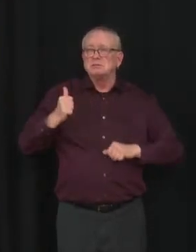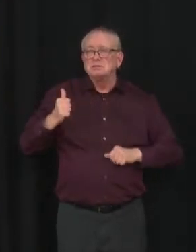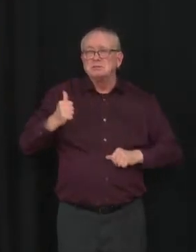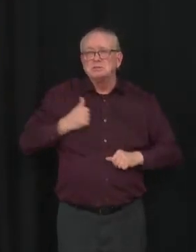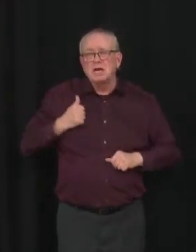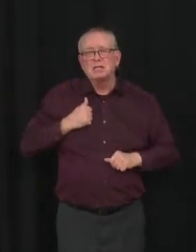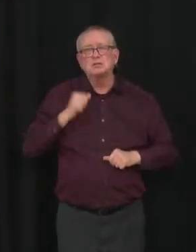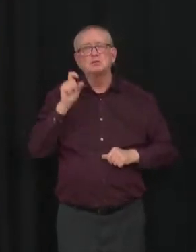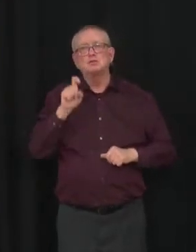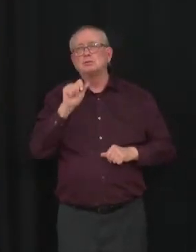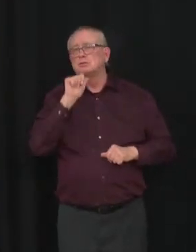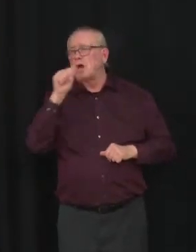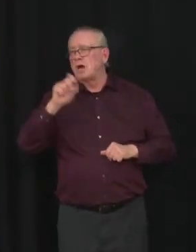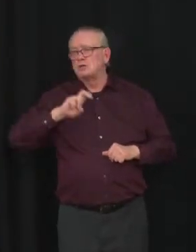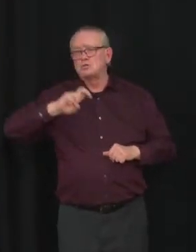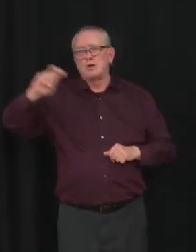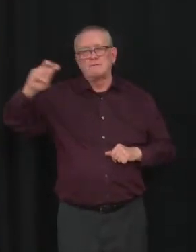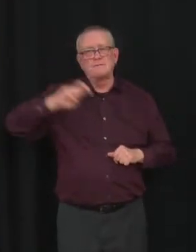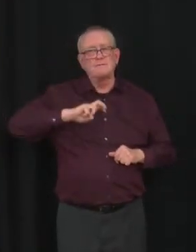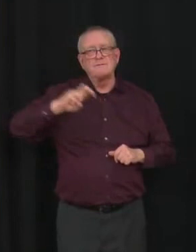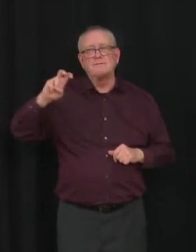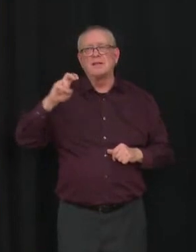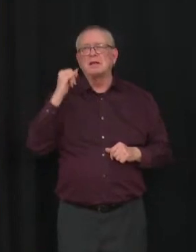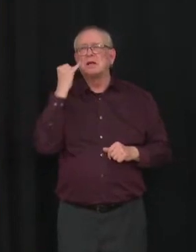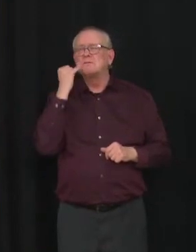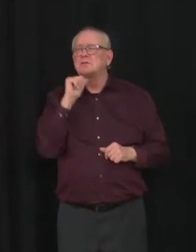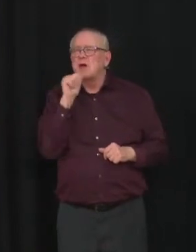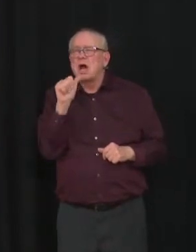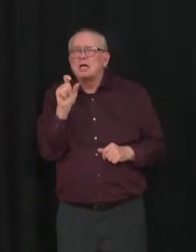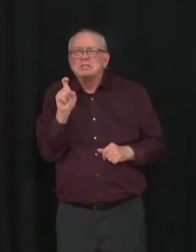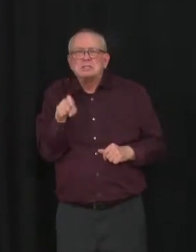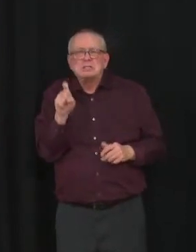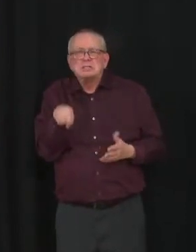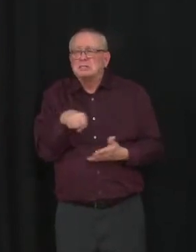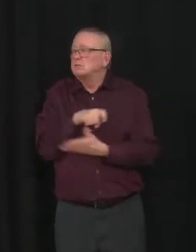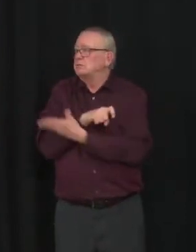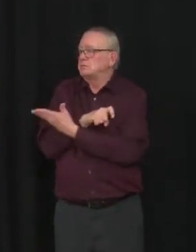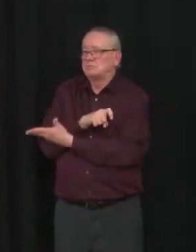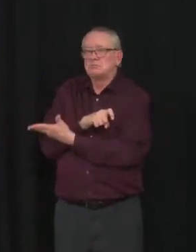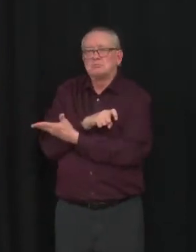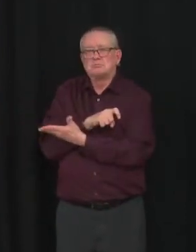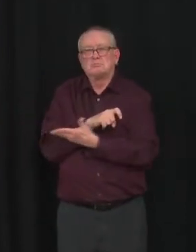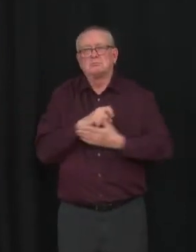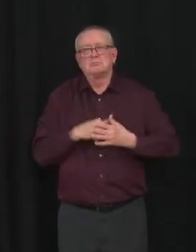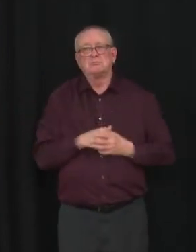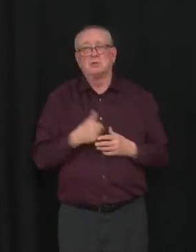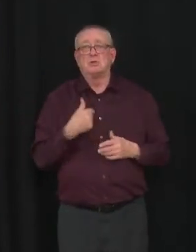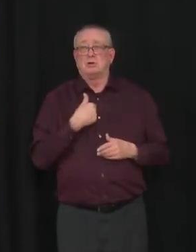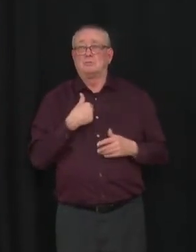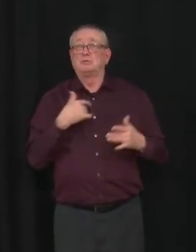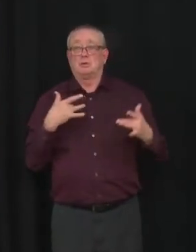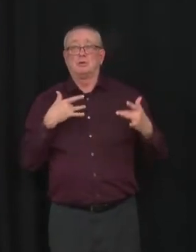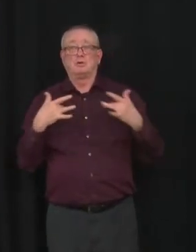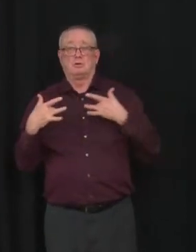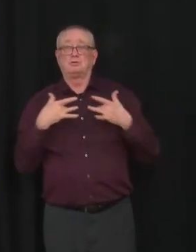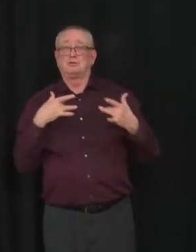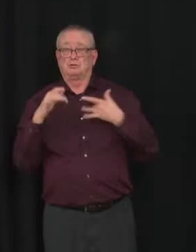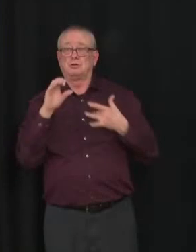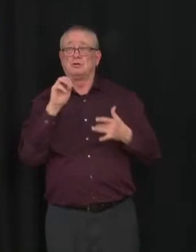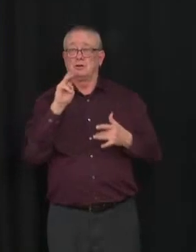in the Omicron cases in the past week in the country? Well, I'm definitely concerned about the rapid rise of Omicron. The concern I raised